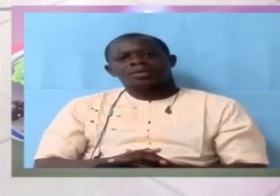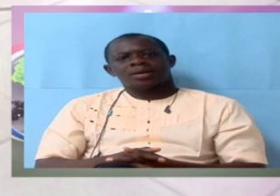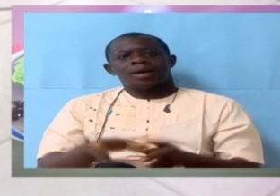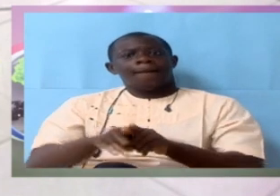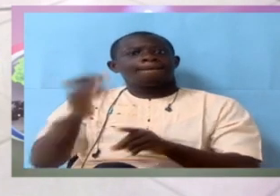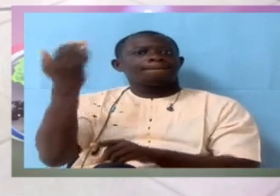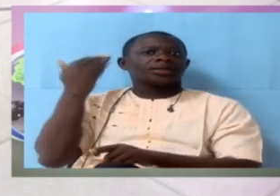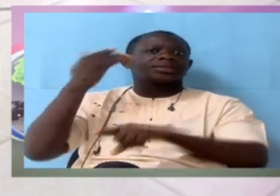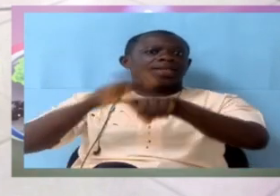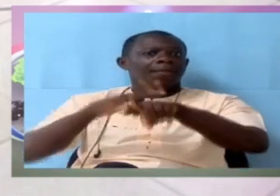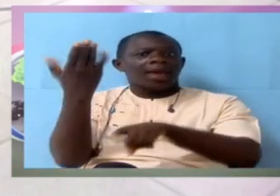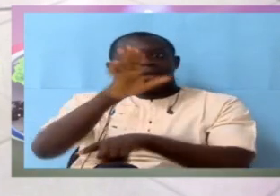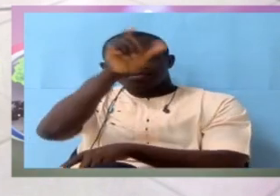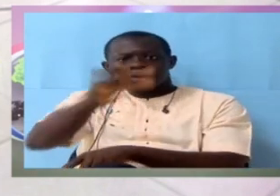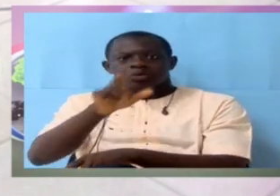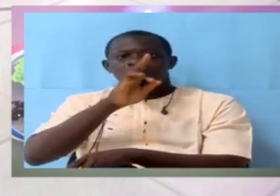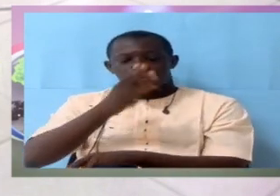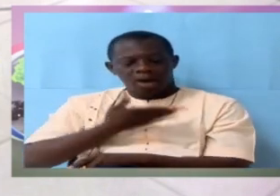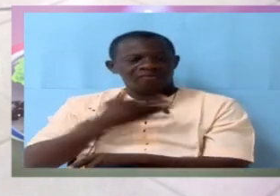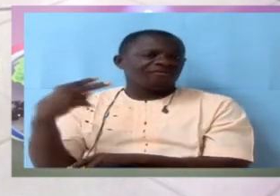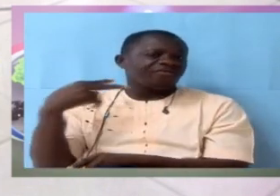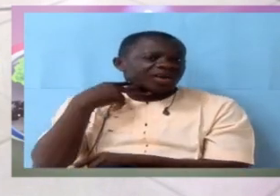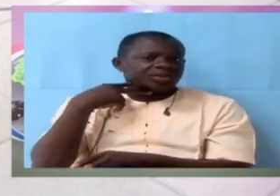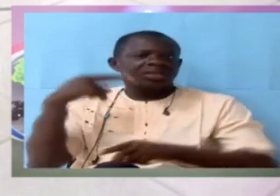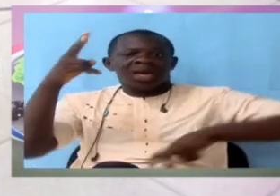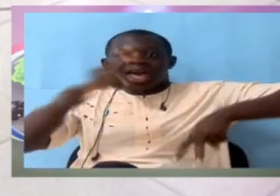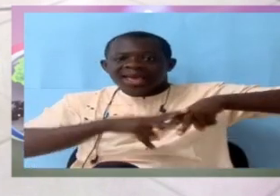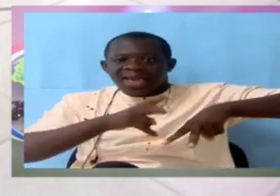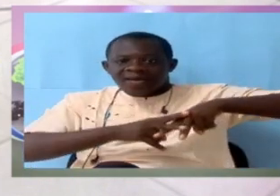At that time, anybody who has this virus, you